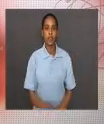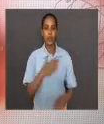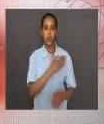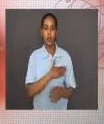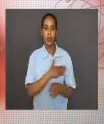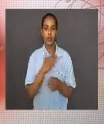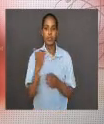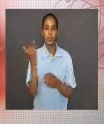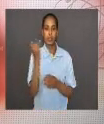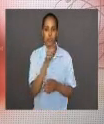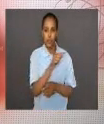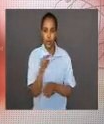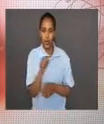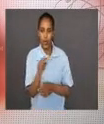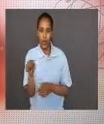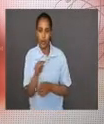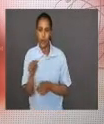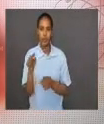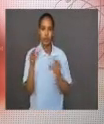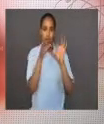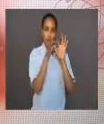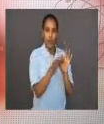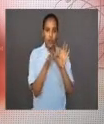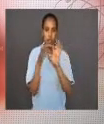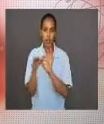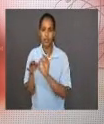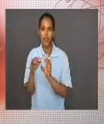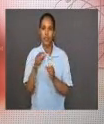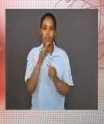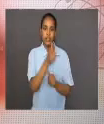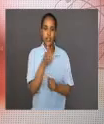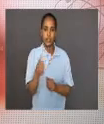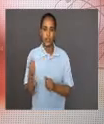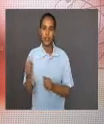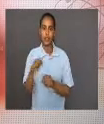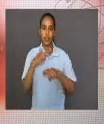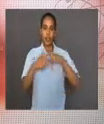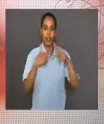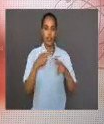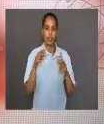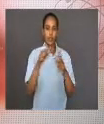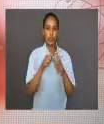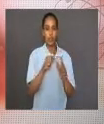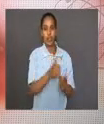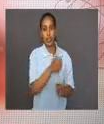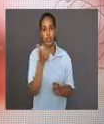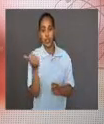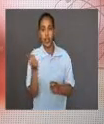Please draw lines to connect each reaction to either